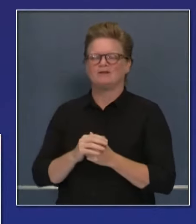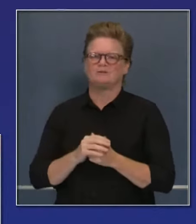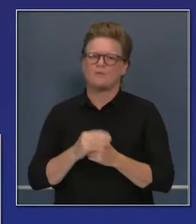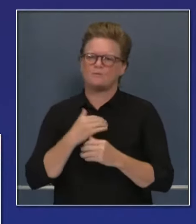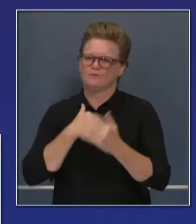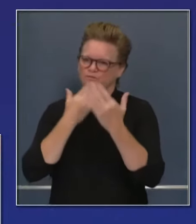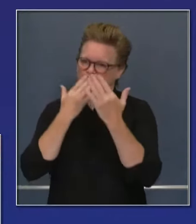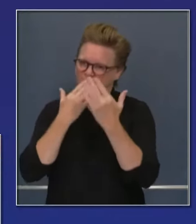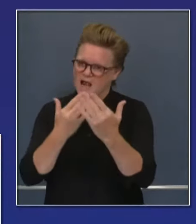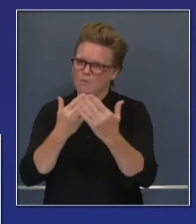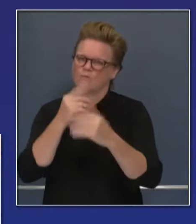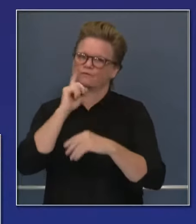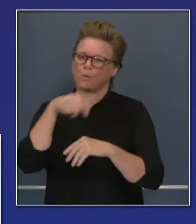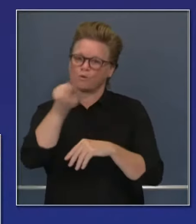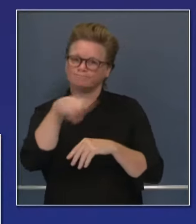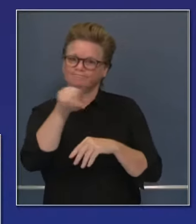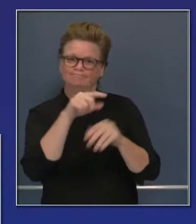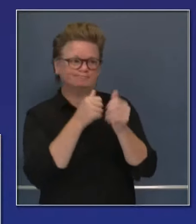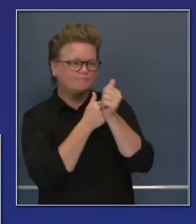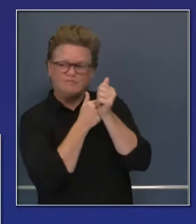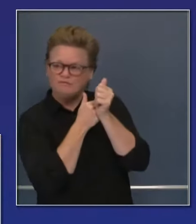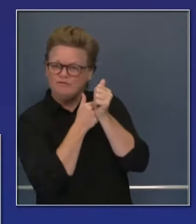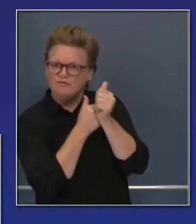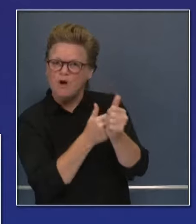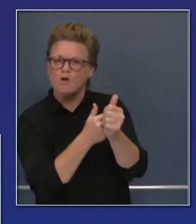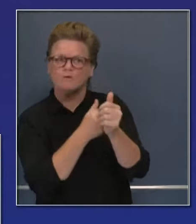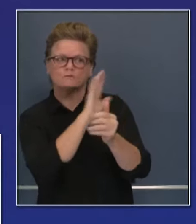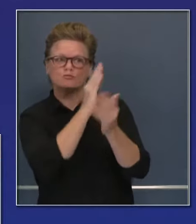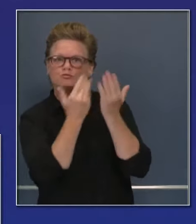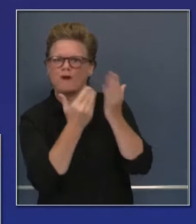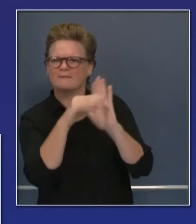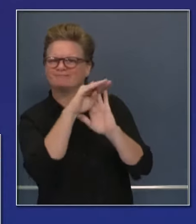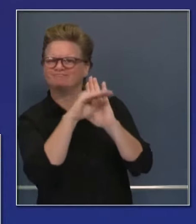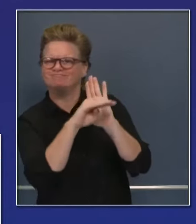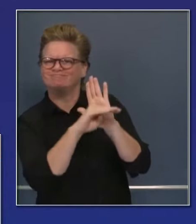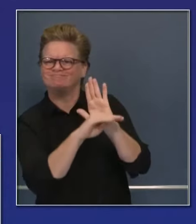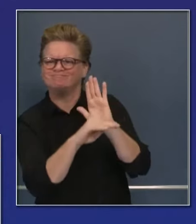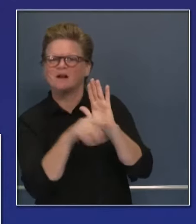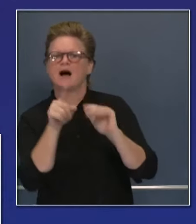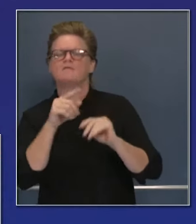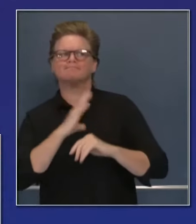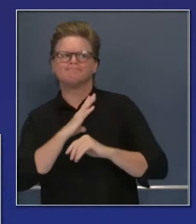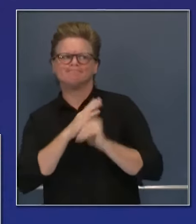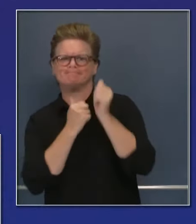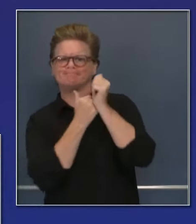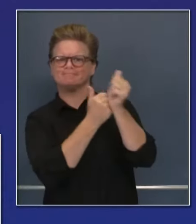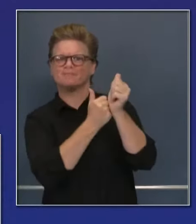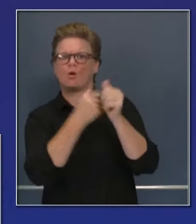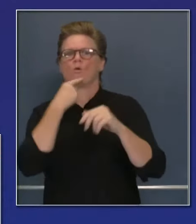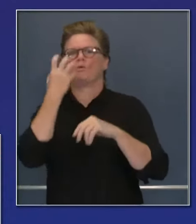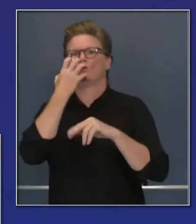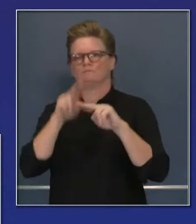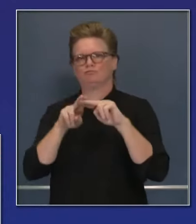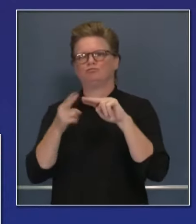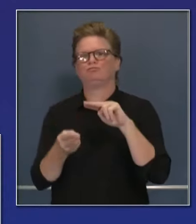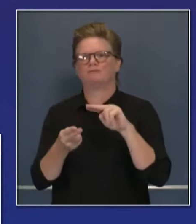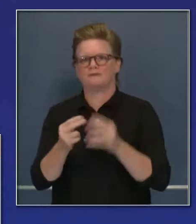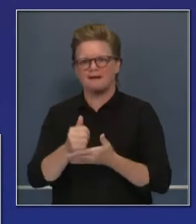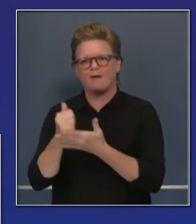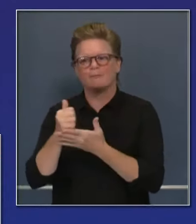their active engagement, from the ports to the work that was done in terms of hydroelectricity. And all of this made more